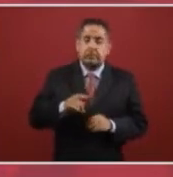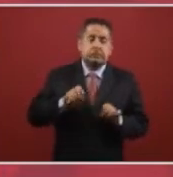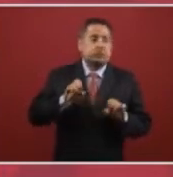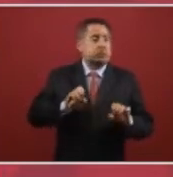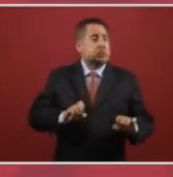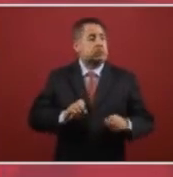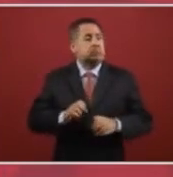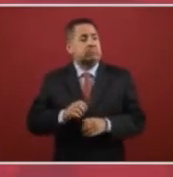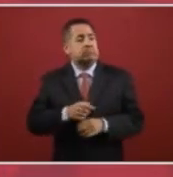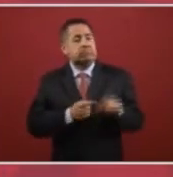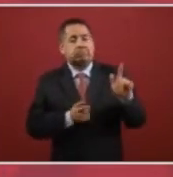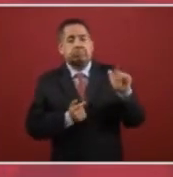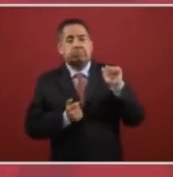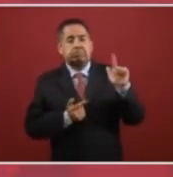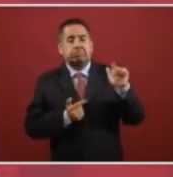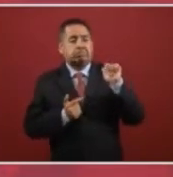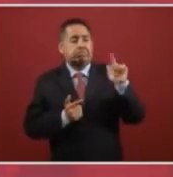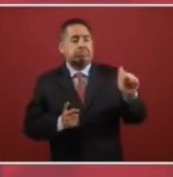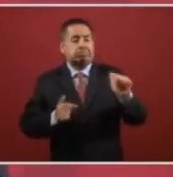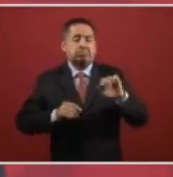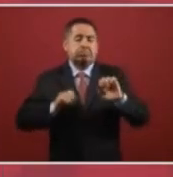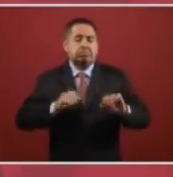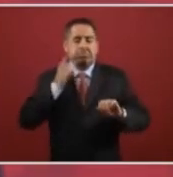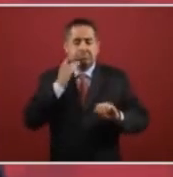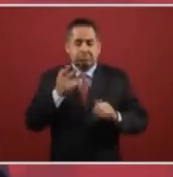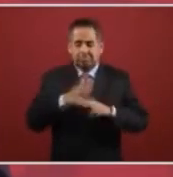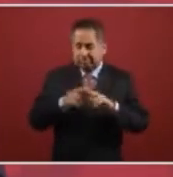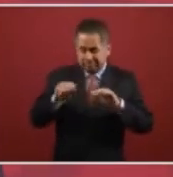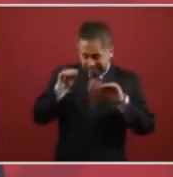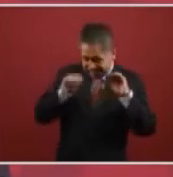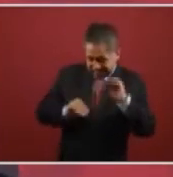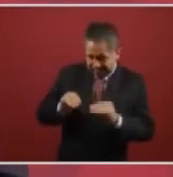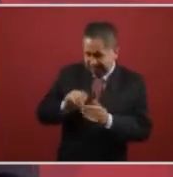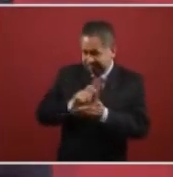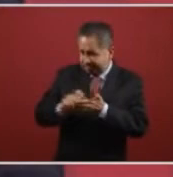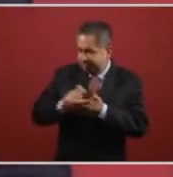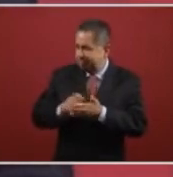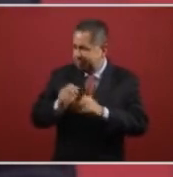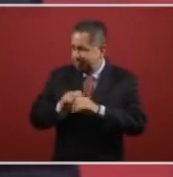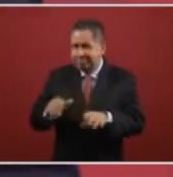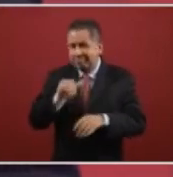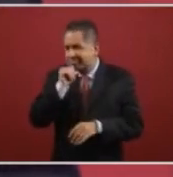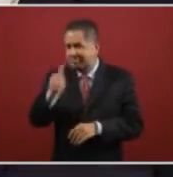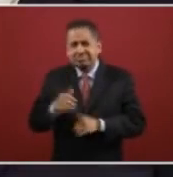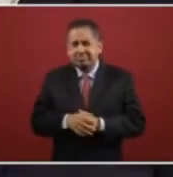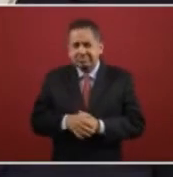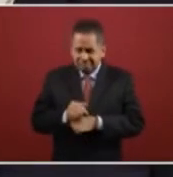that used to live a life of luxury, but they didn't even